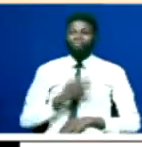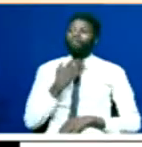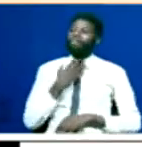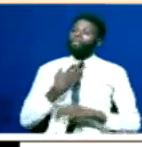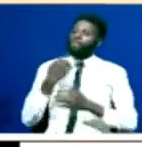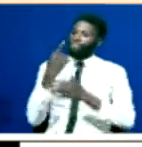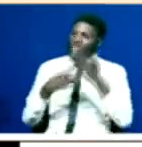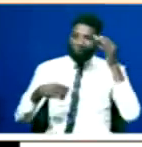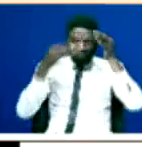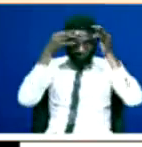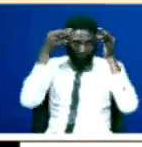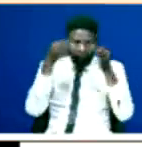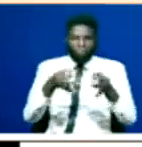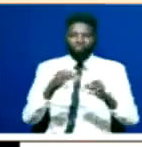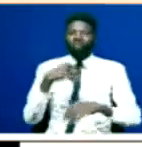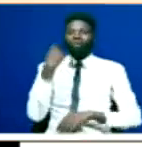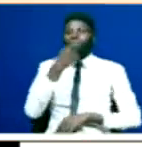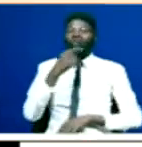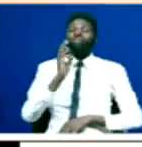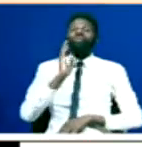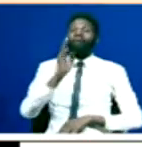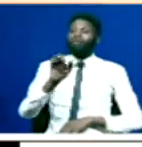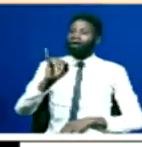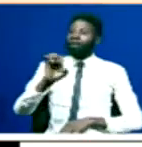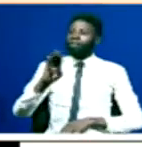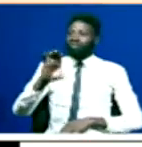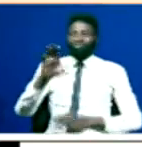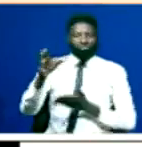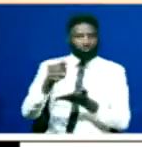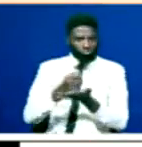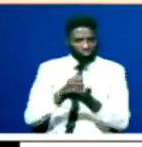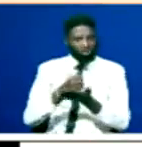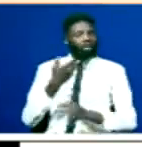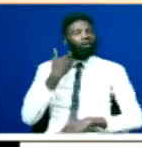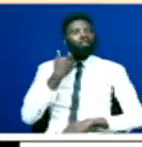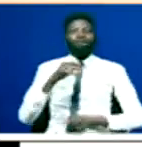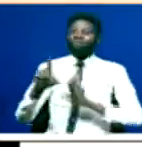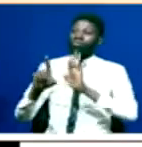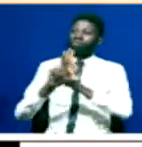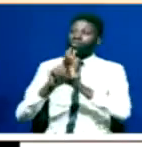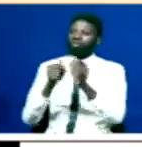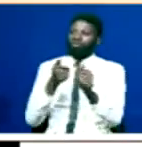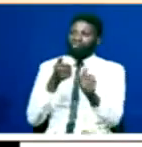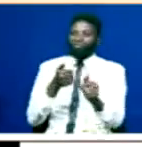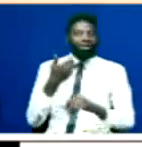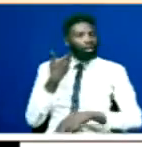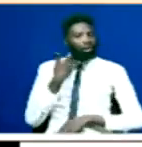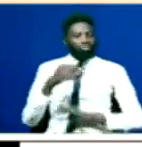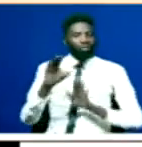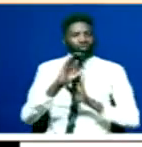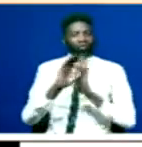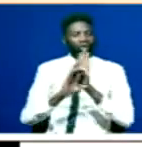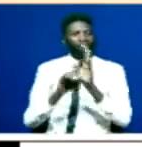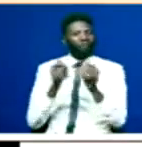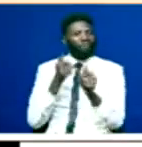decide who will appoint the iebc he doesn't want the law he doesn't want the Constitution he doesn't